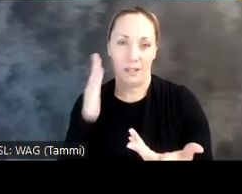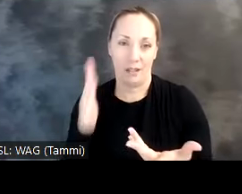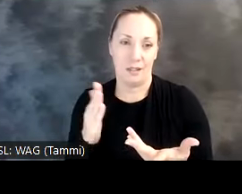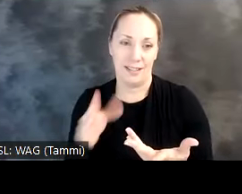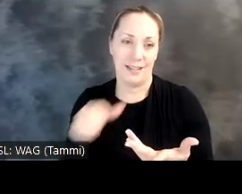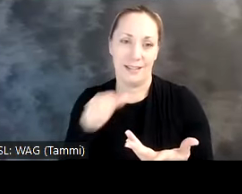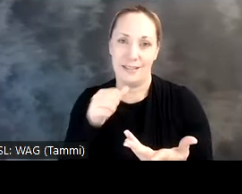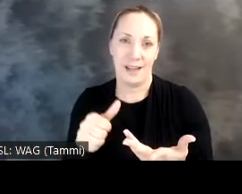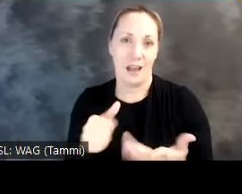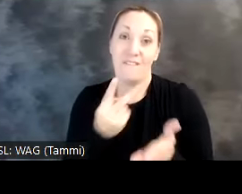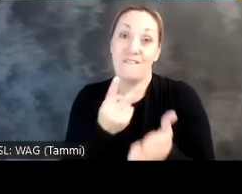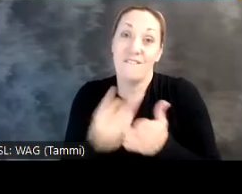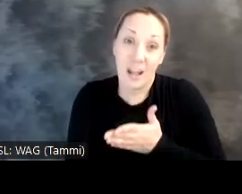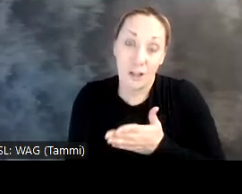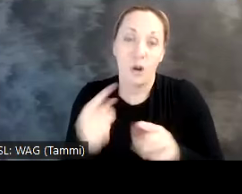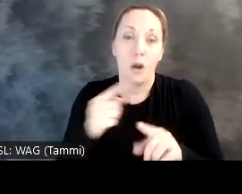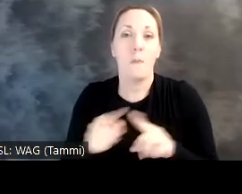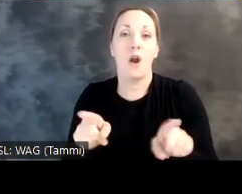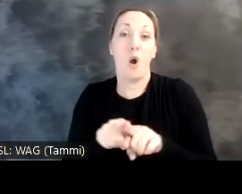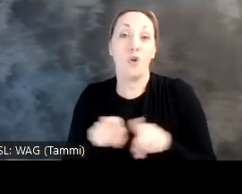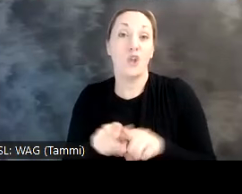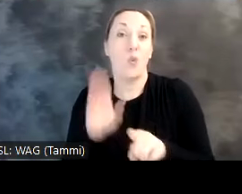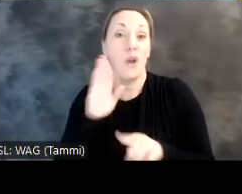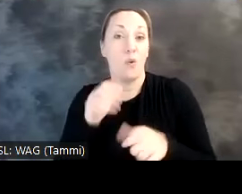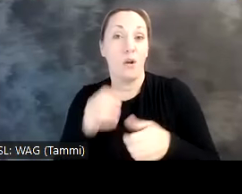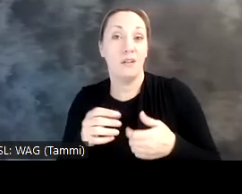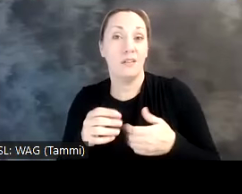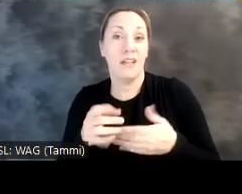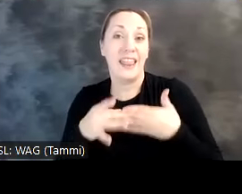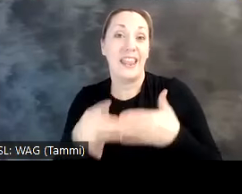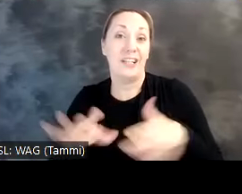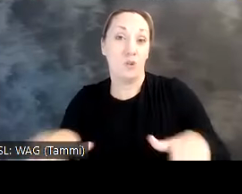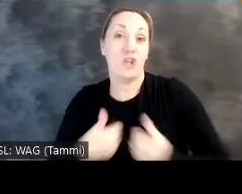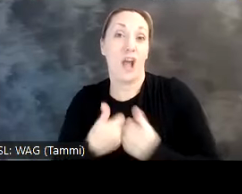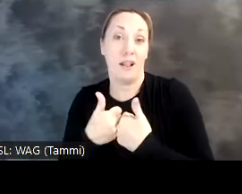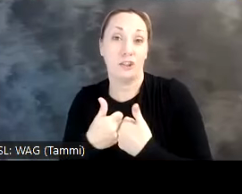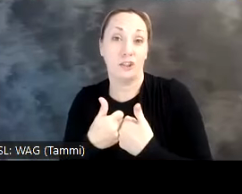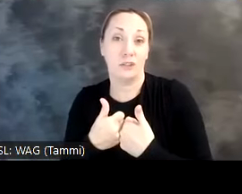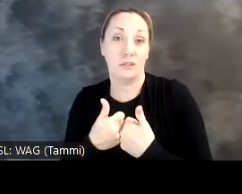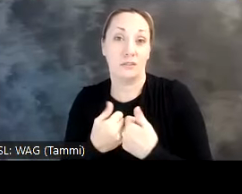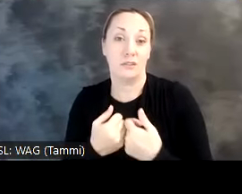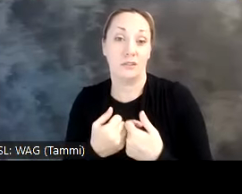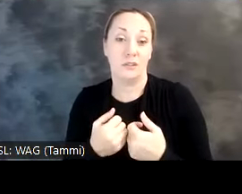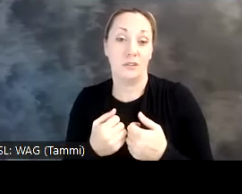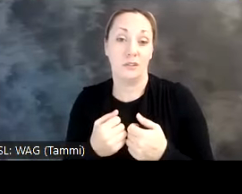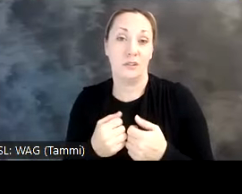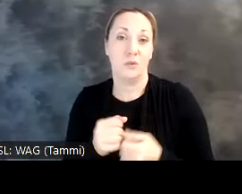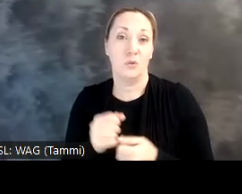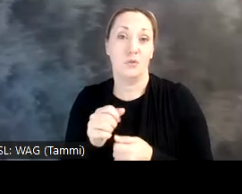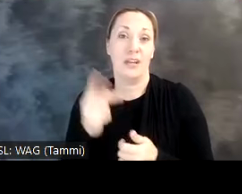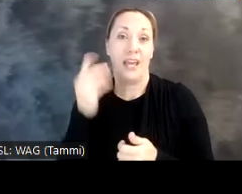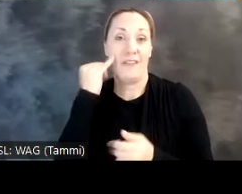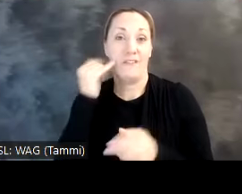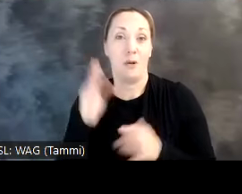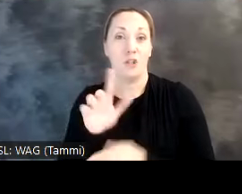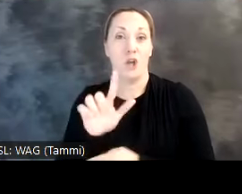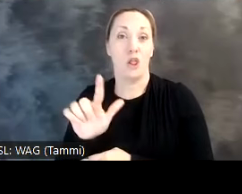only a failure, but it will also cause challenge to any low vision user,